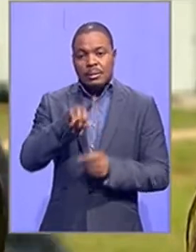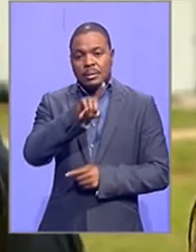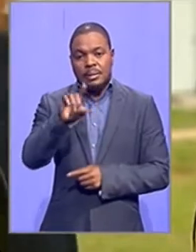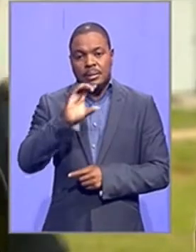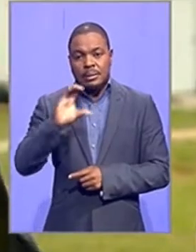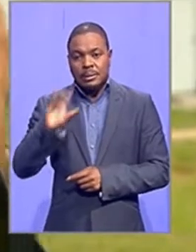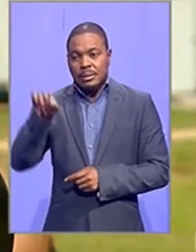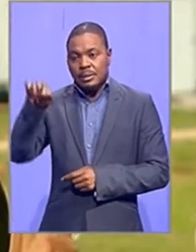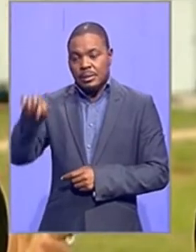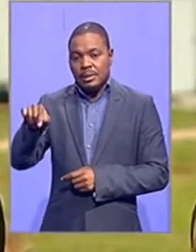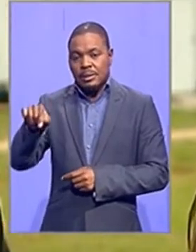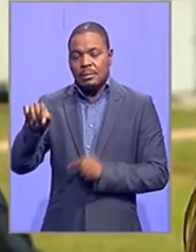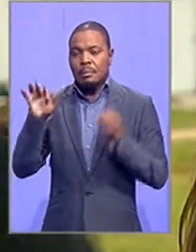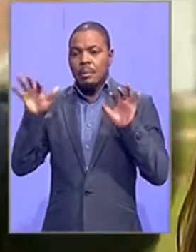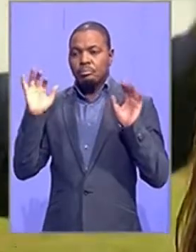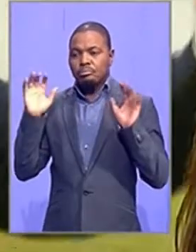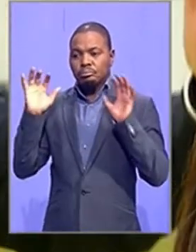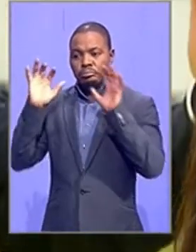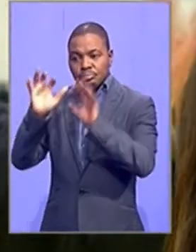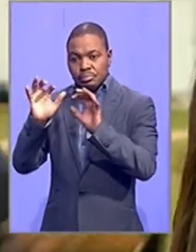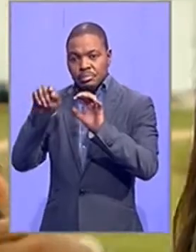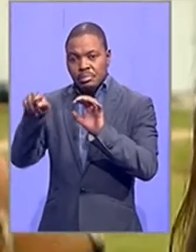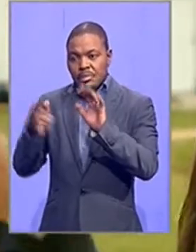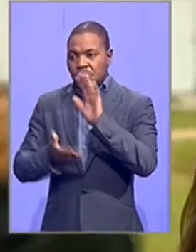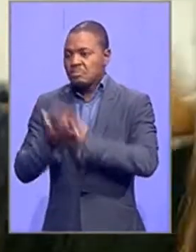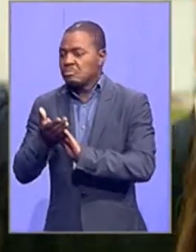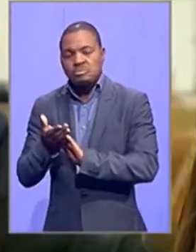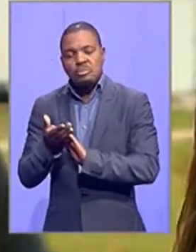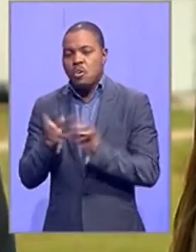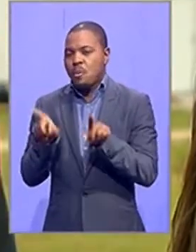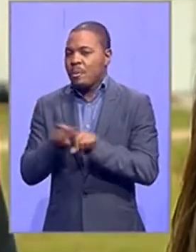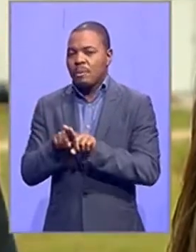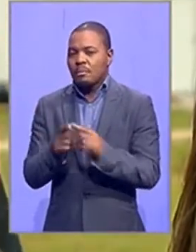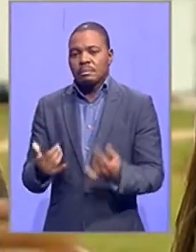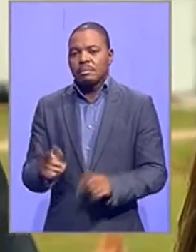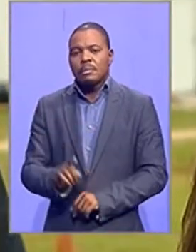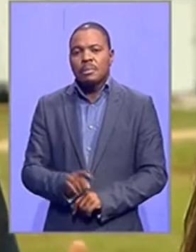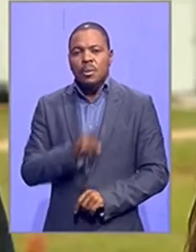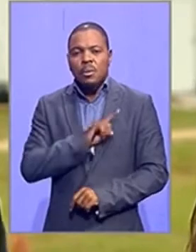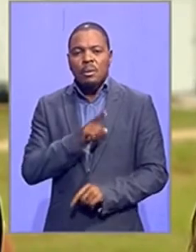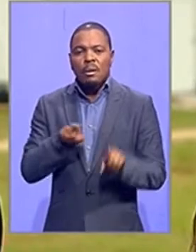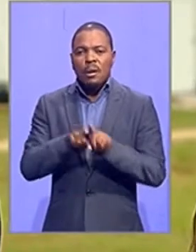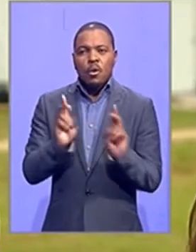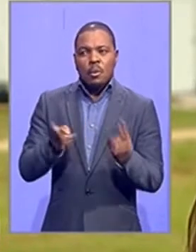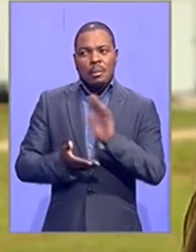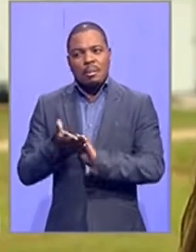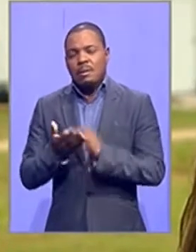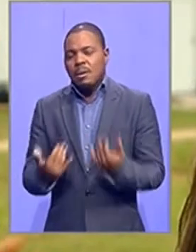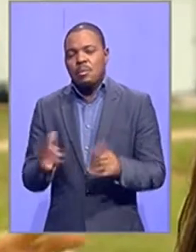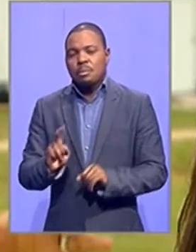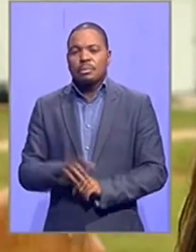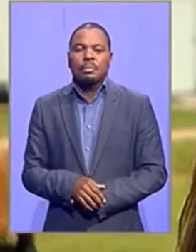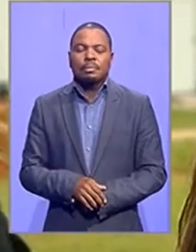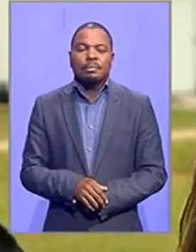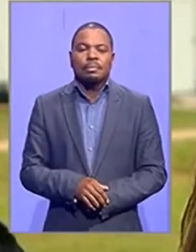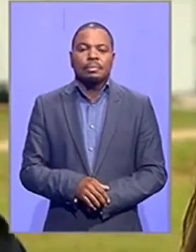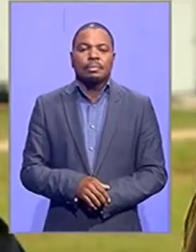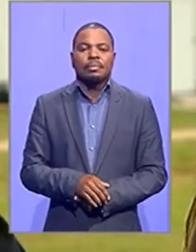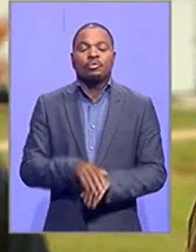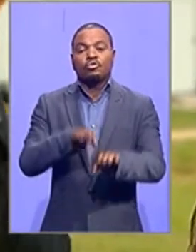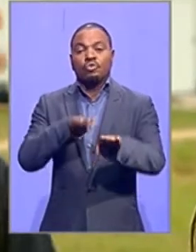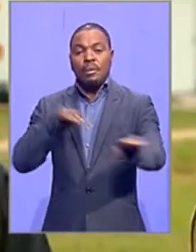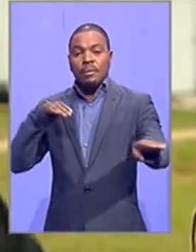ZCC congregants are not taking their normal trip like it actually happens, and so